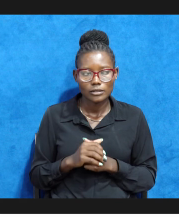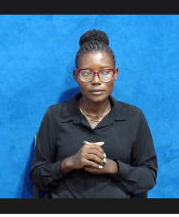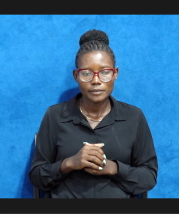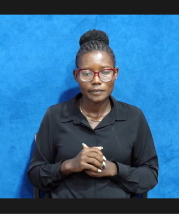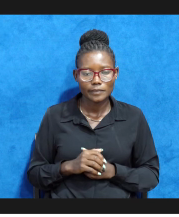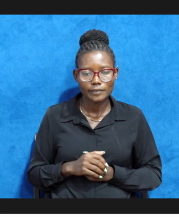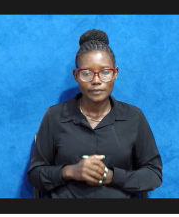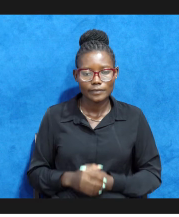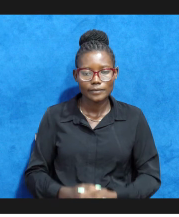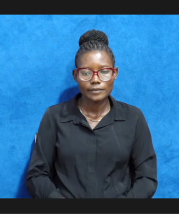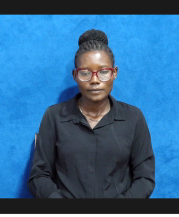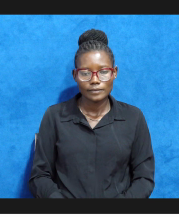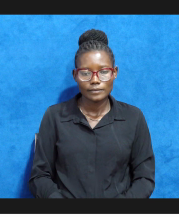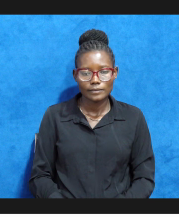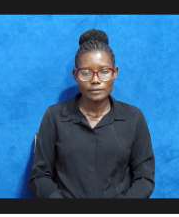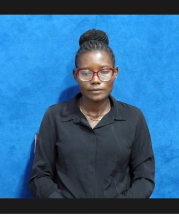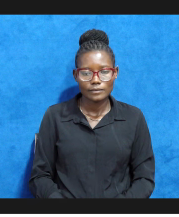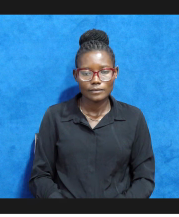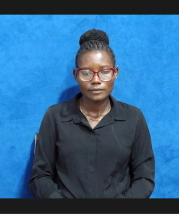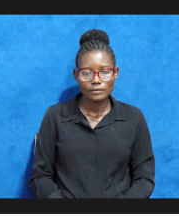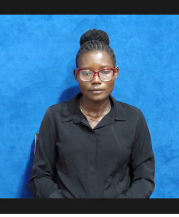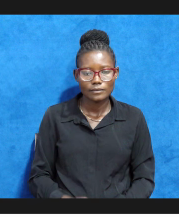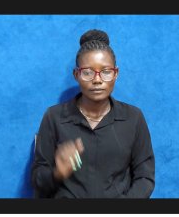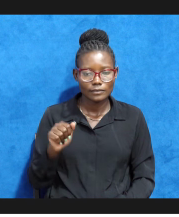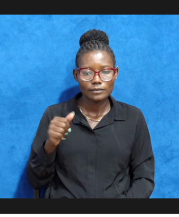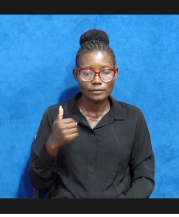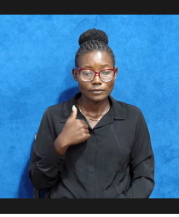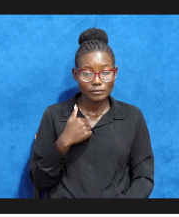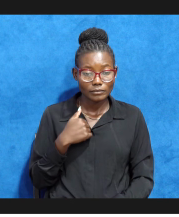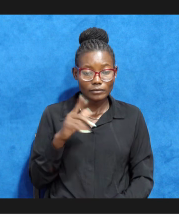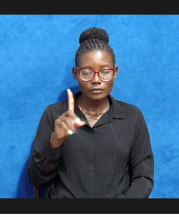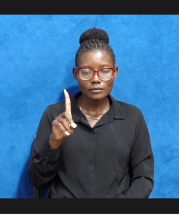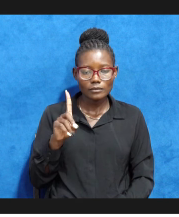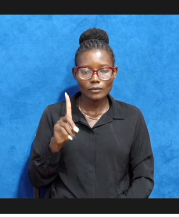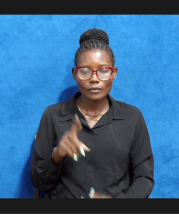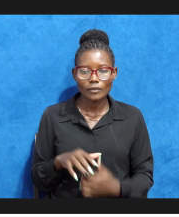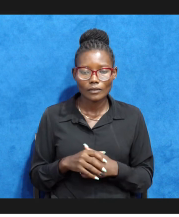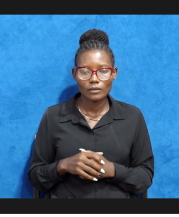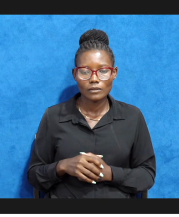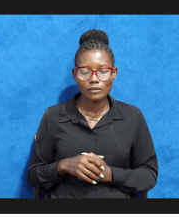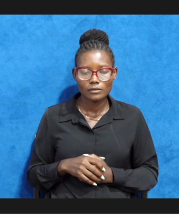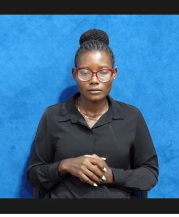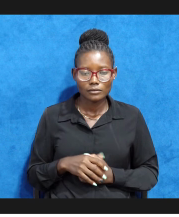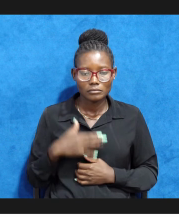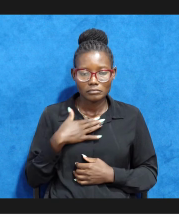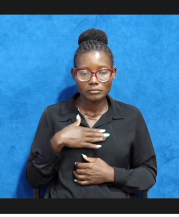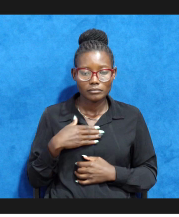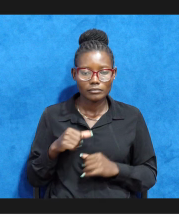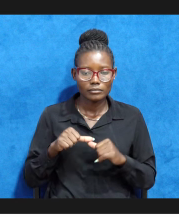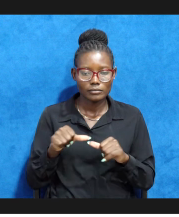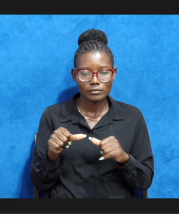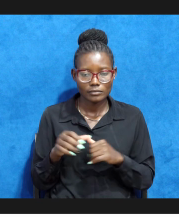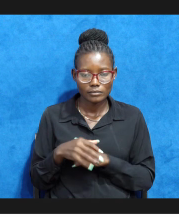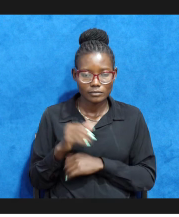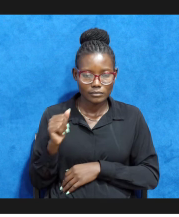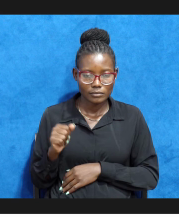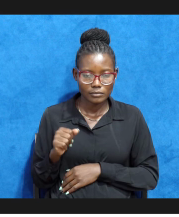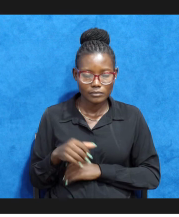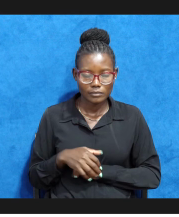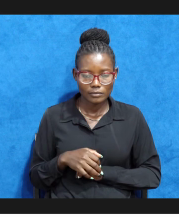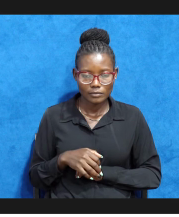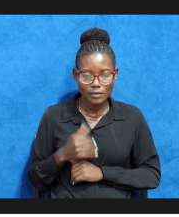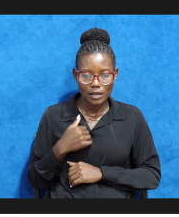Luke to expound on or just to clarify, this is the time. In any sport.